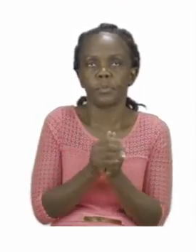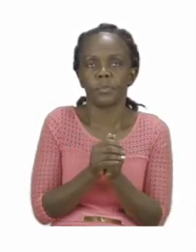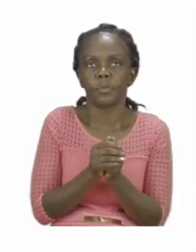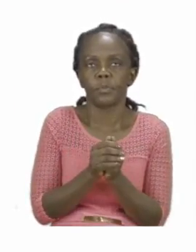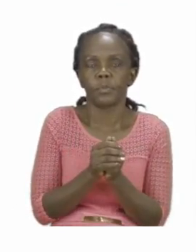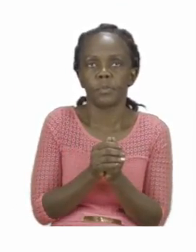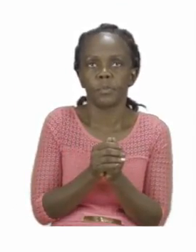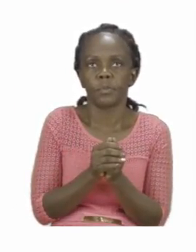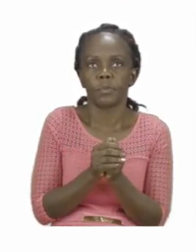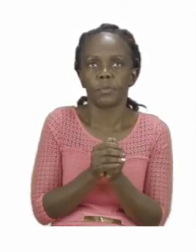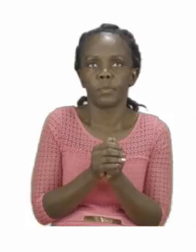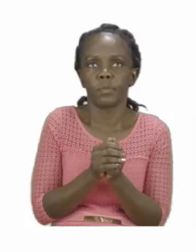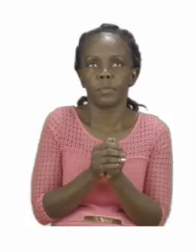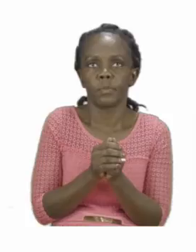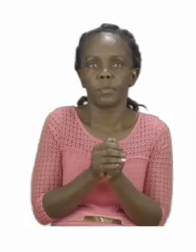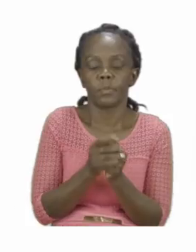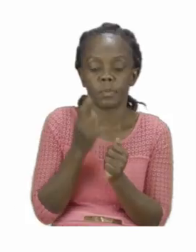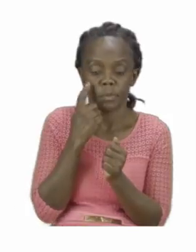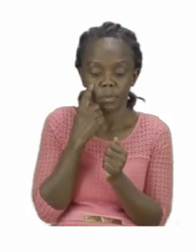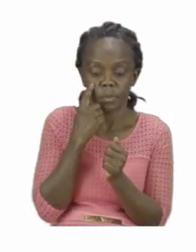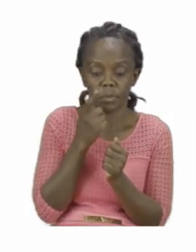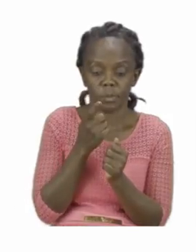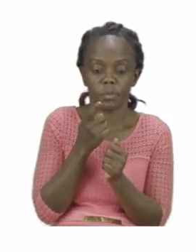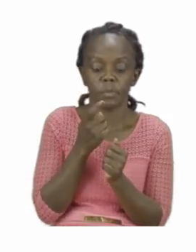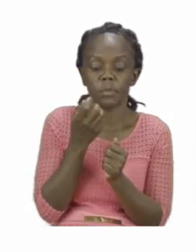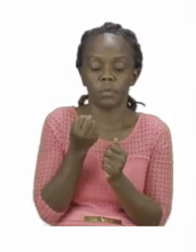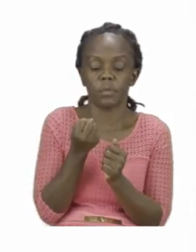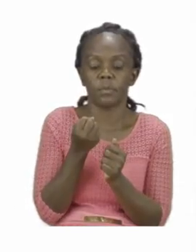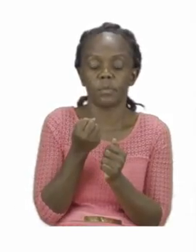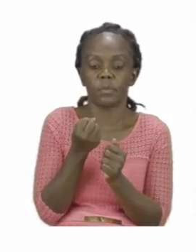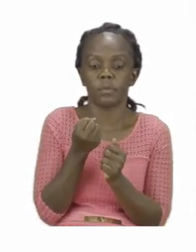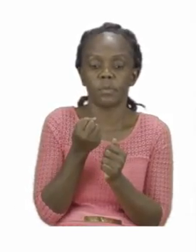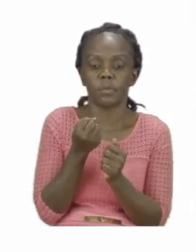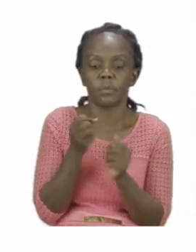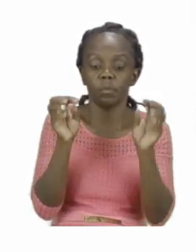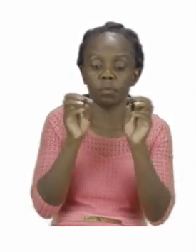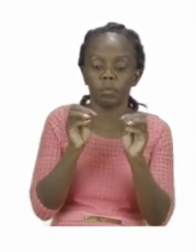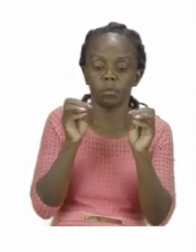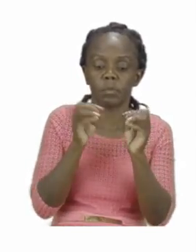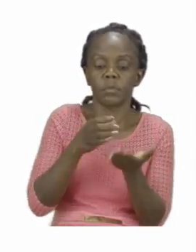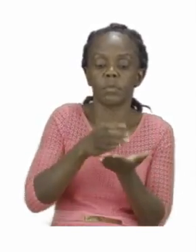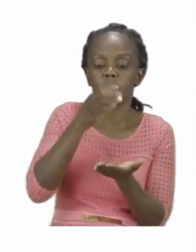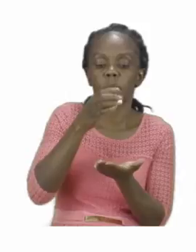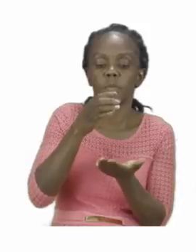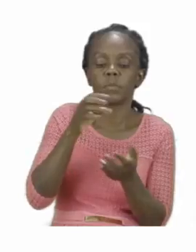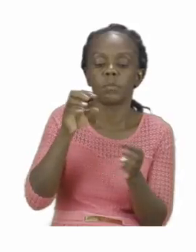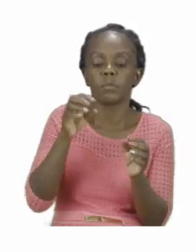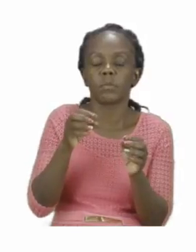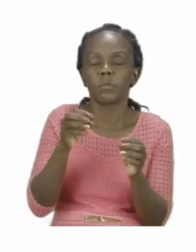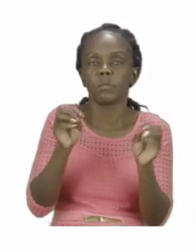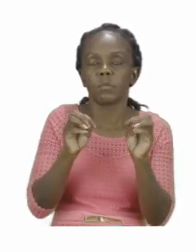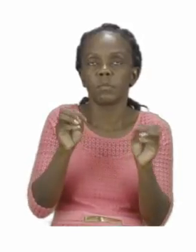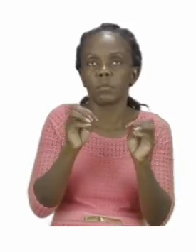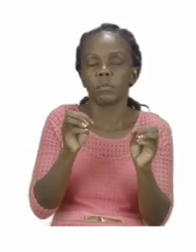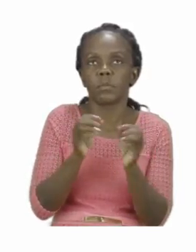page 14, we can see that we have some empty glasses. Now it is going to be our